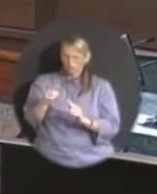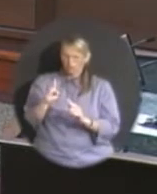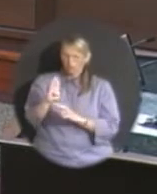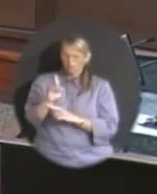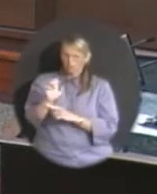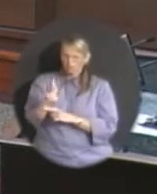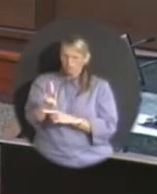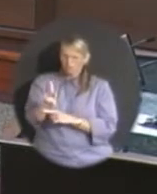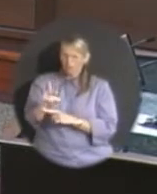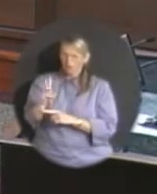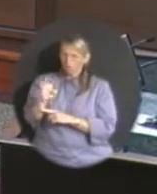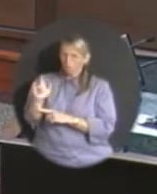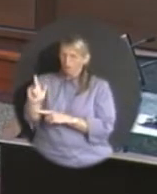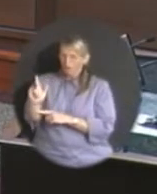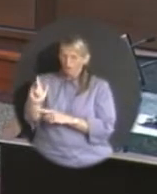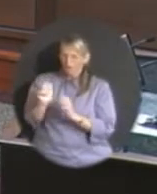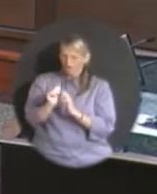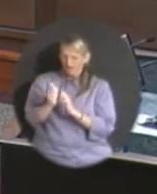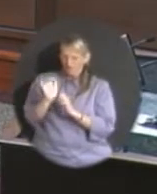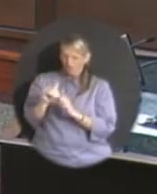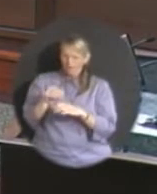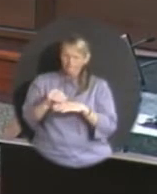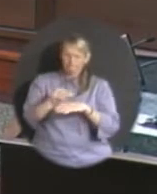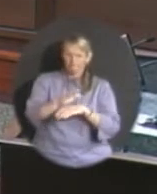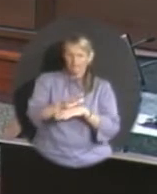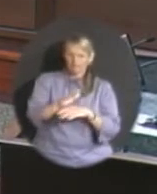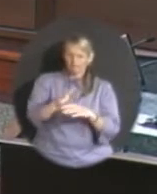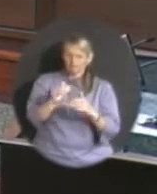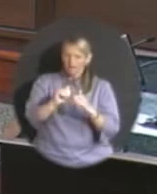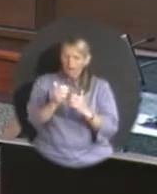And how that will affect the aesthetics, and are they going to be covered?